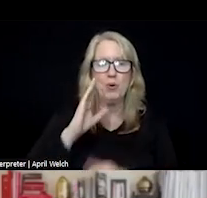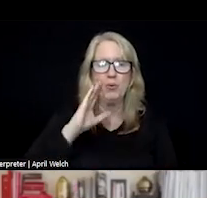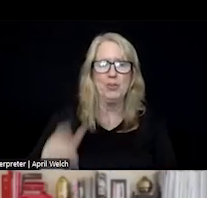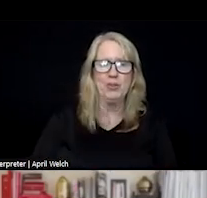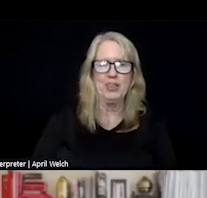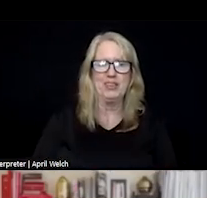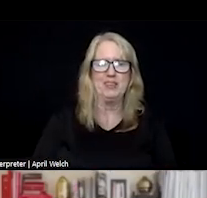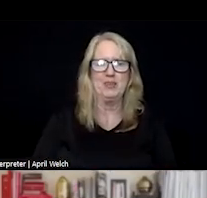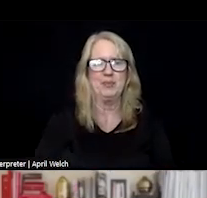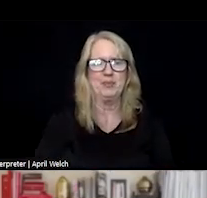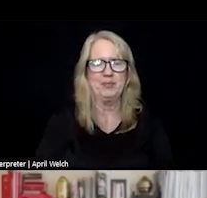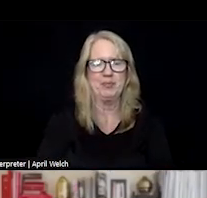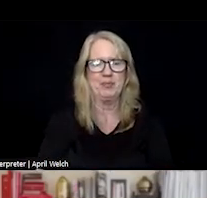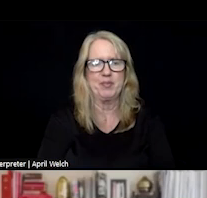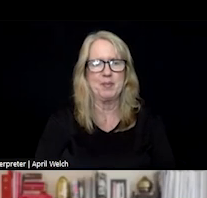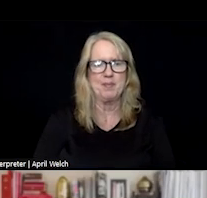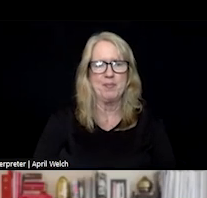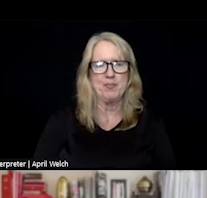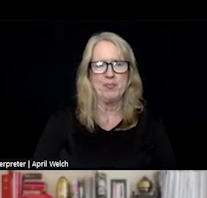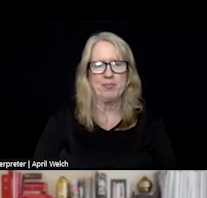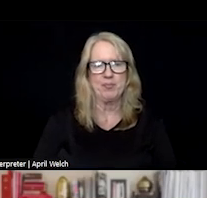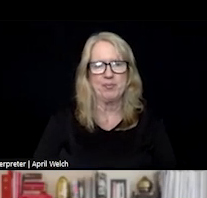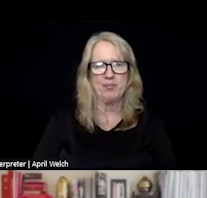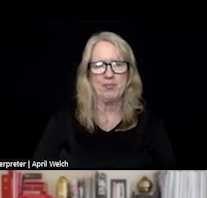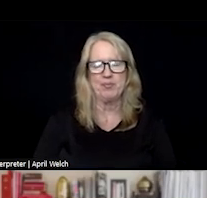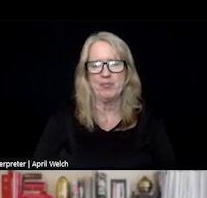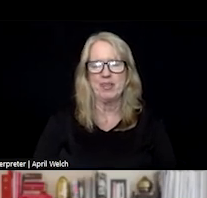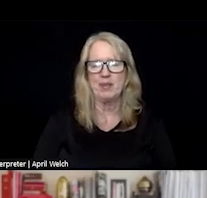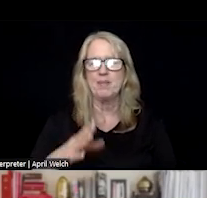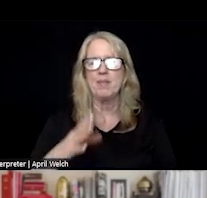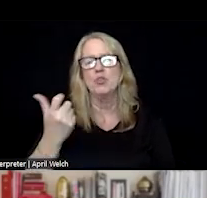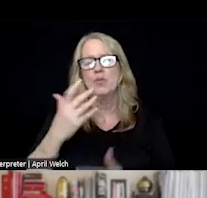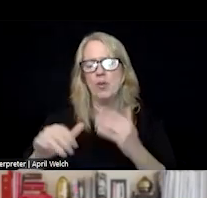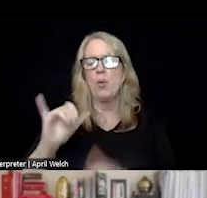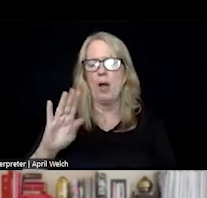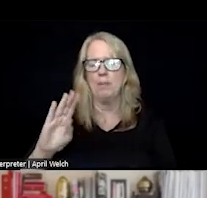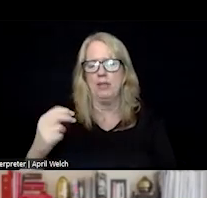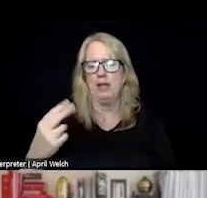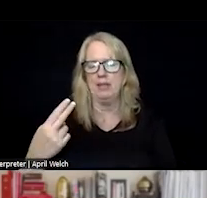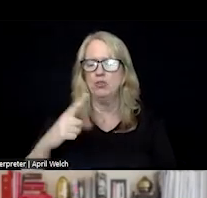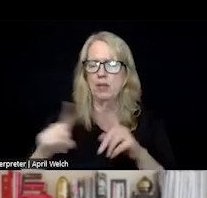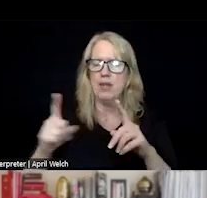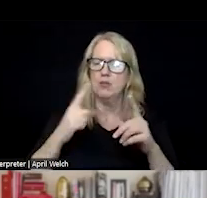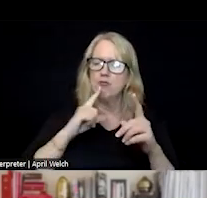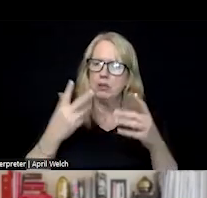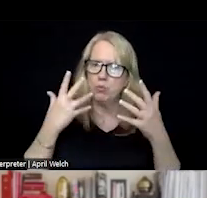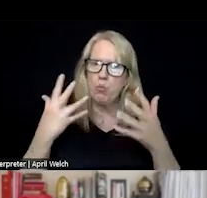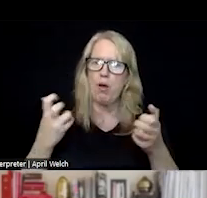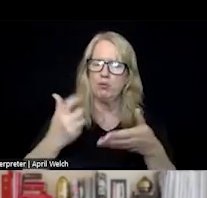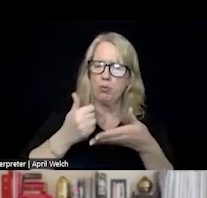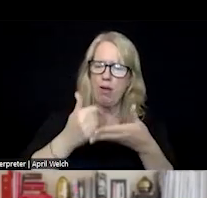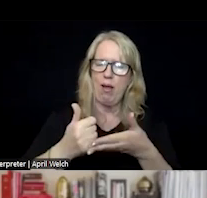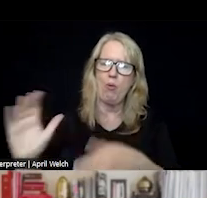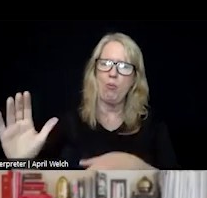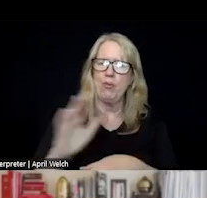being able to offer that YBH to organizations that that really want to help their employees